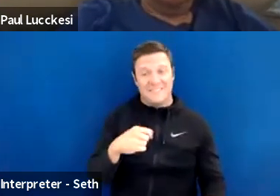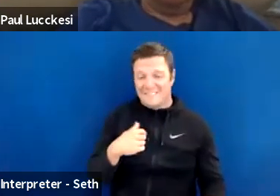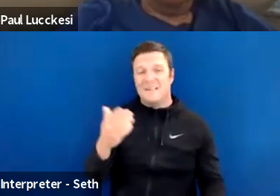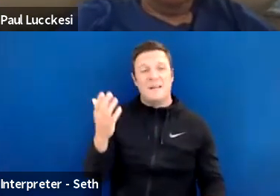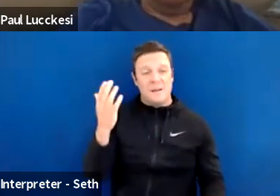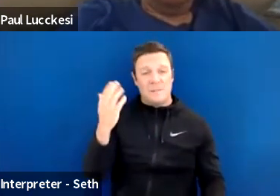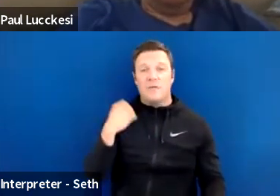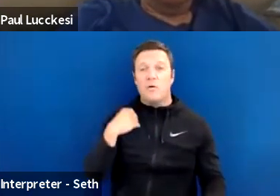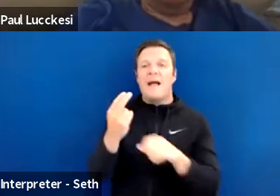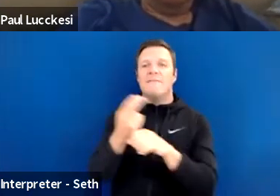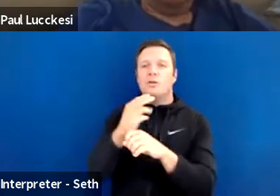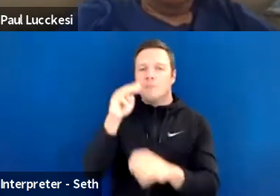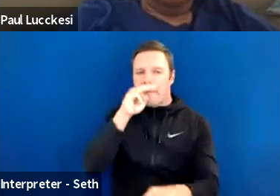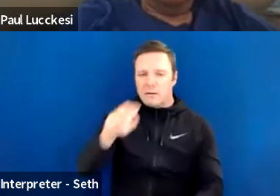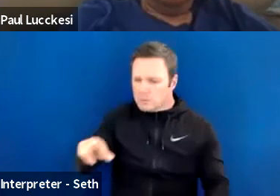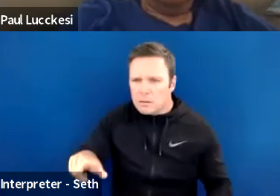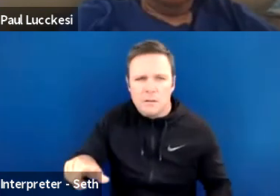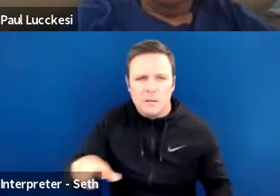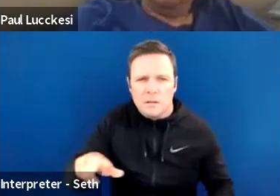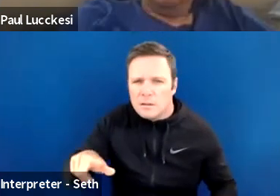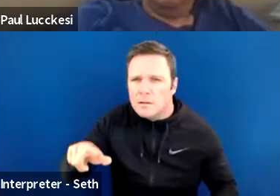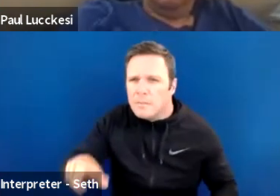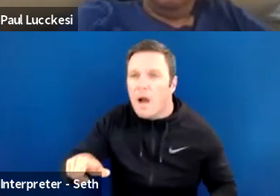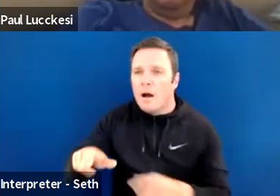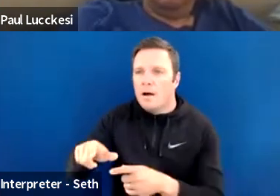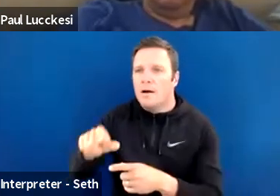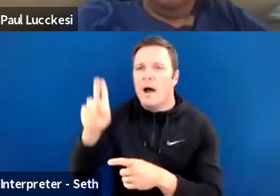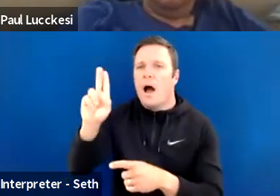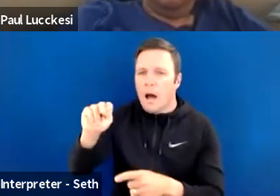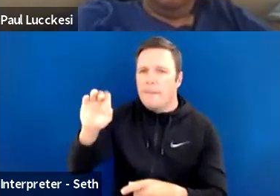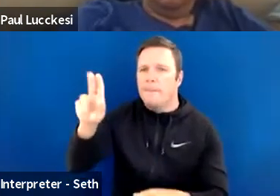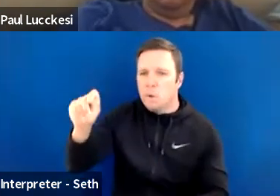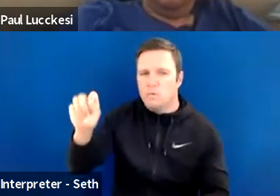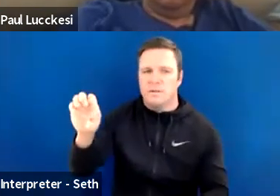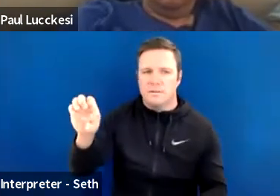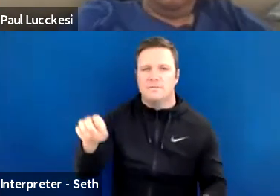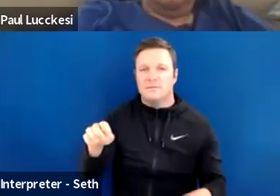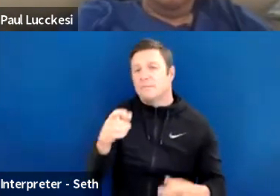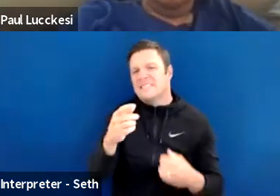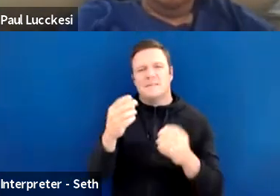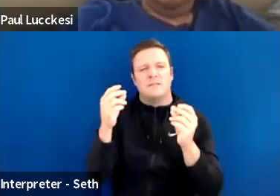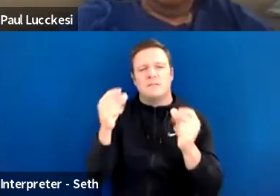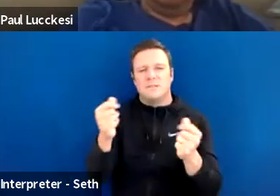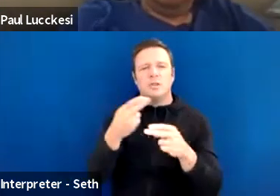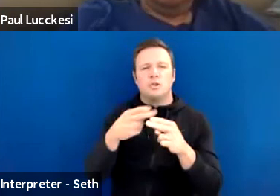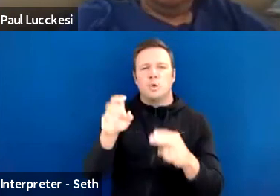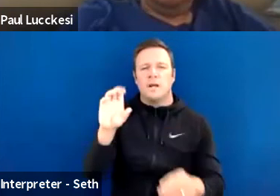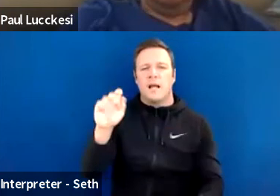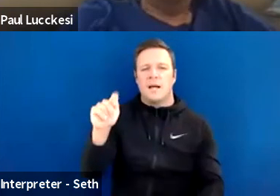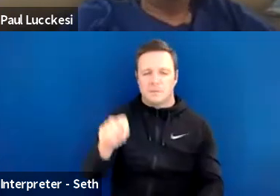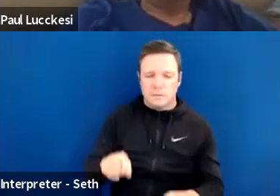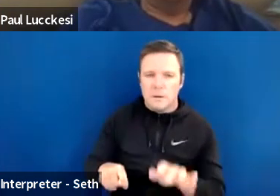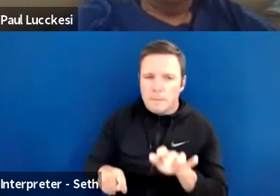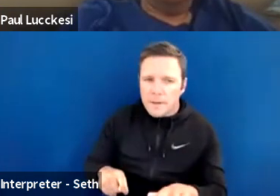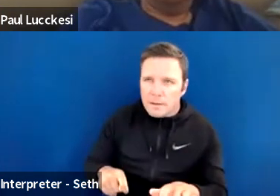using my mouse to try and get to the mute or unmute. So if you want to try that, feel free. Wow.